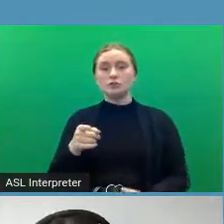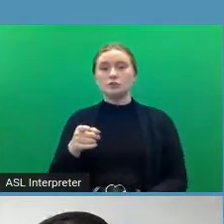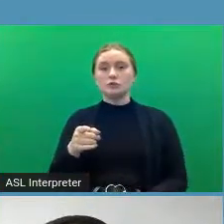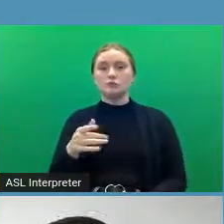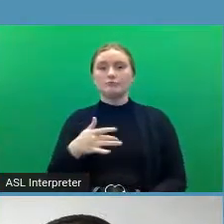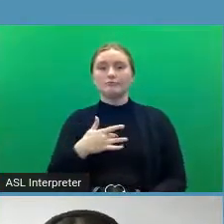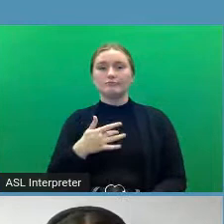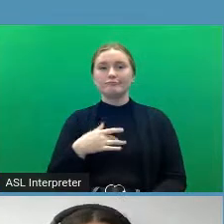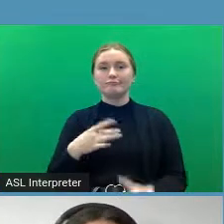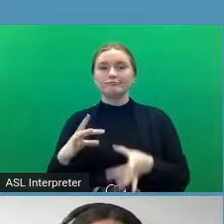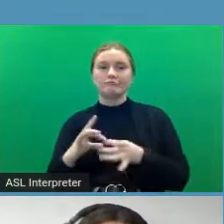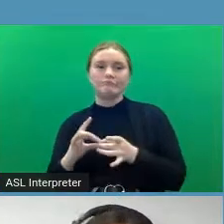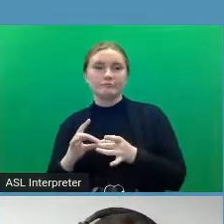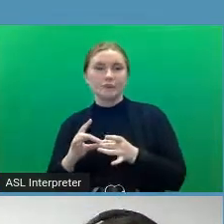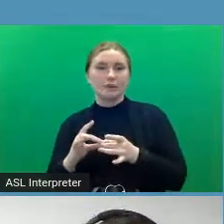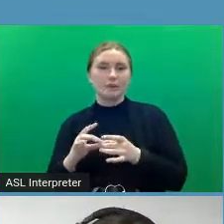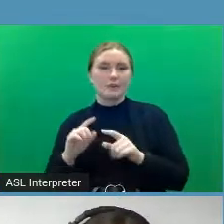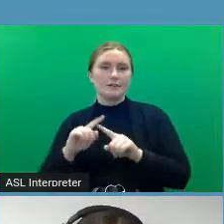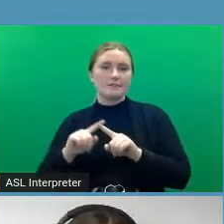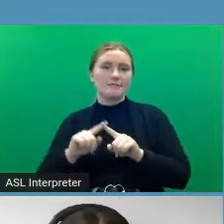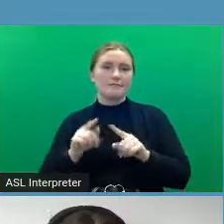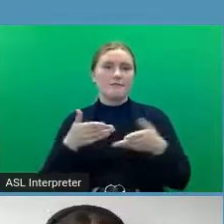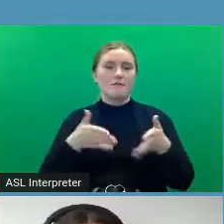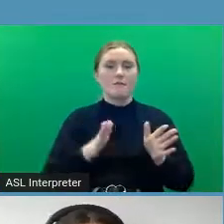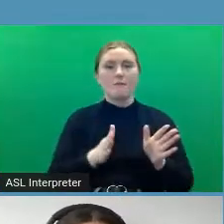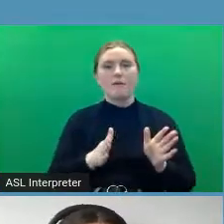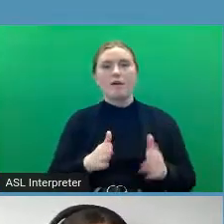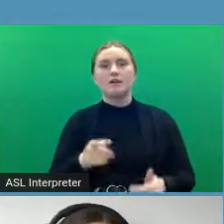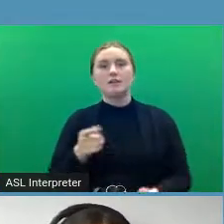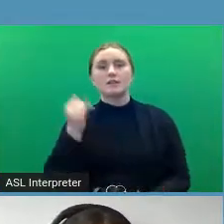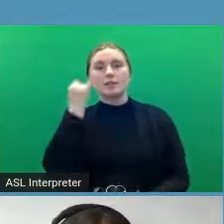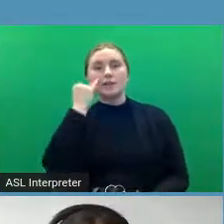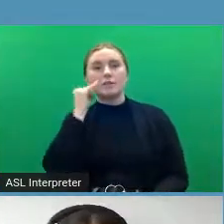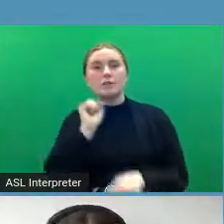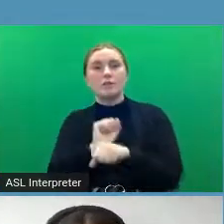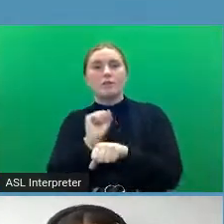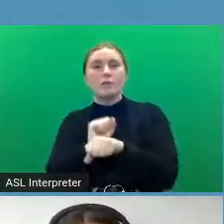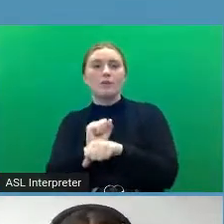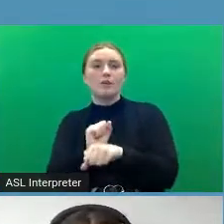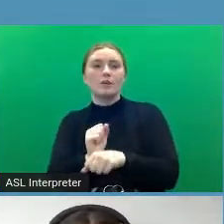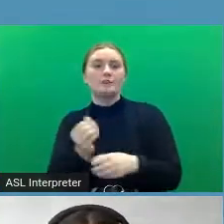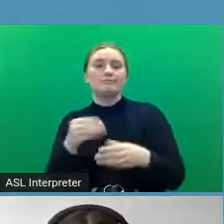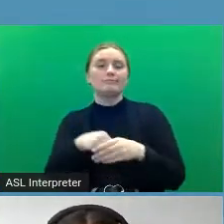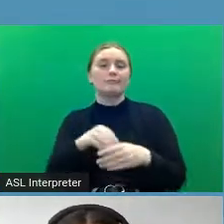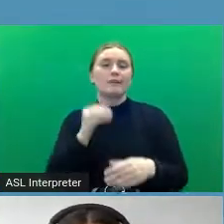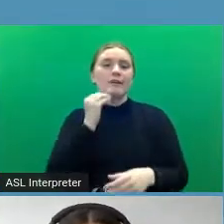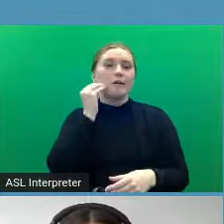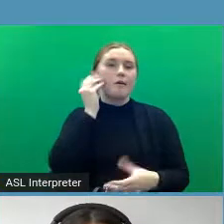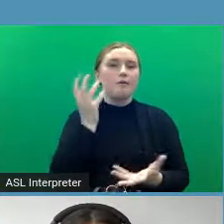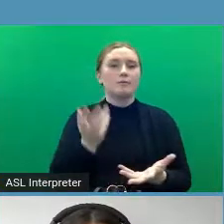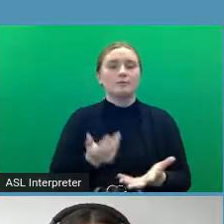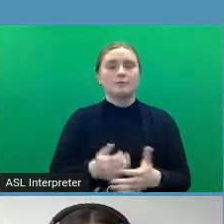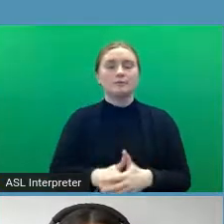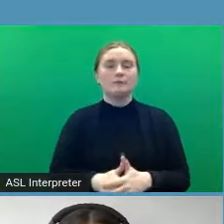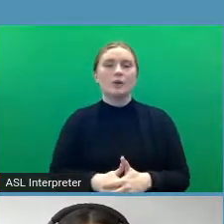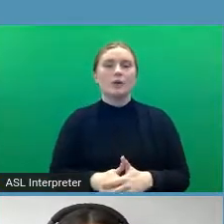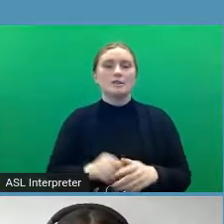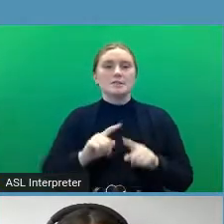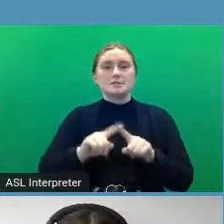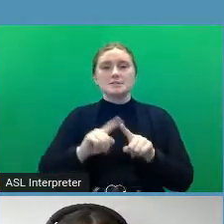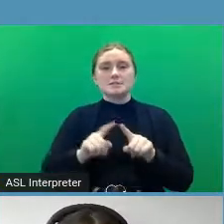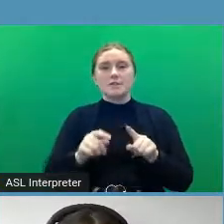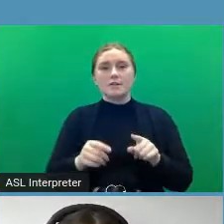work with in-house teams or hire out, these are all things that you can bring to the table, to the conversation, so that